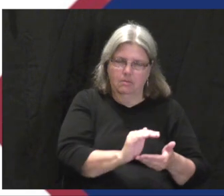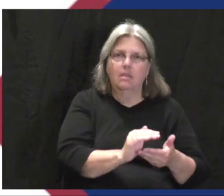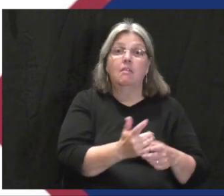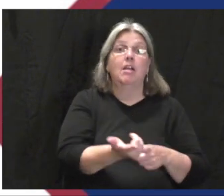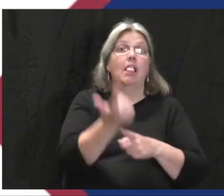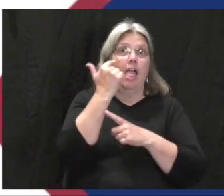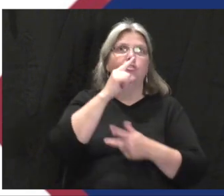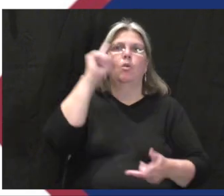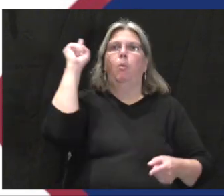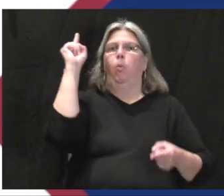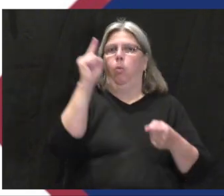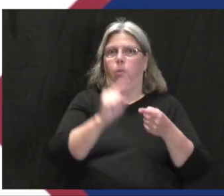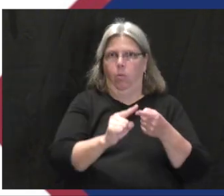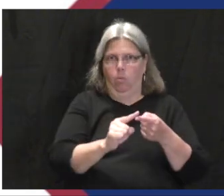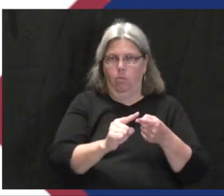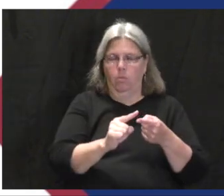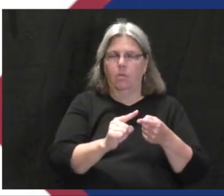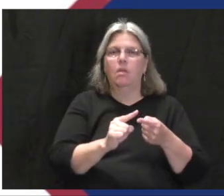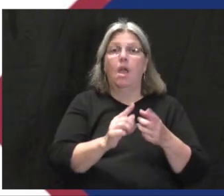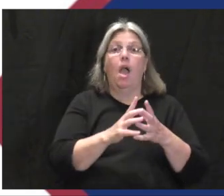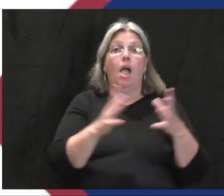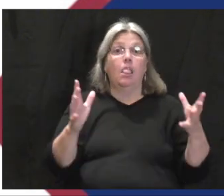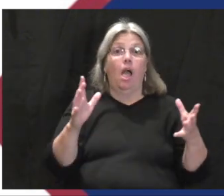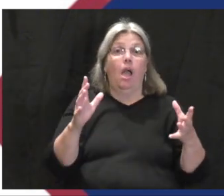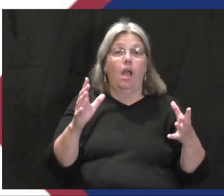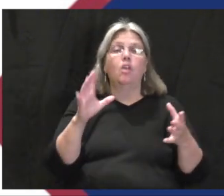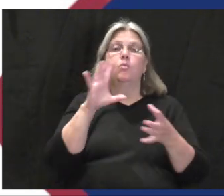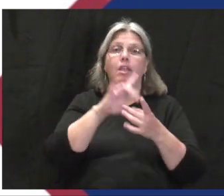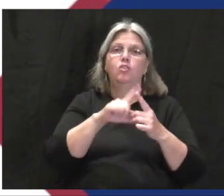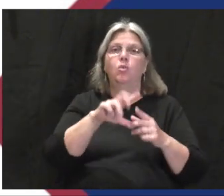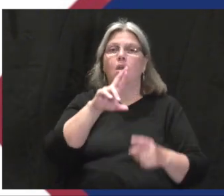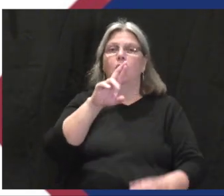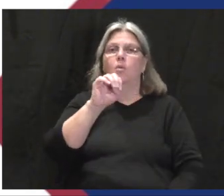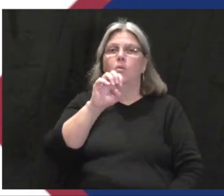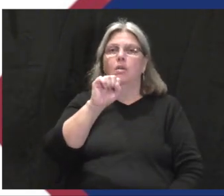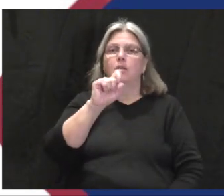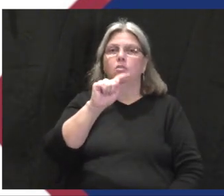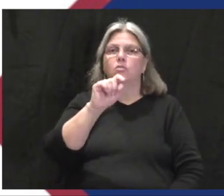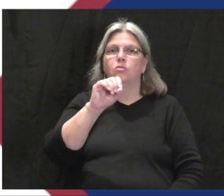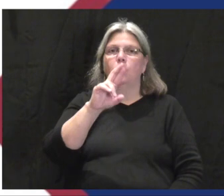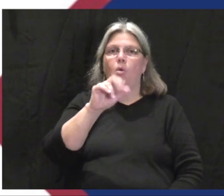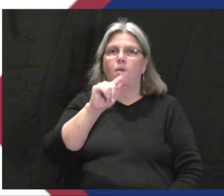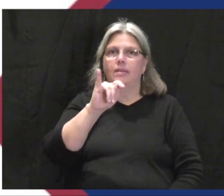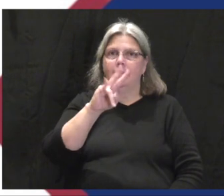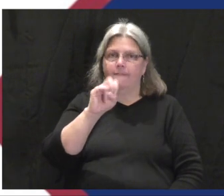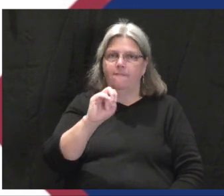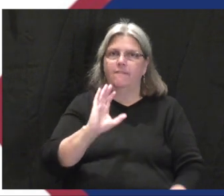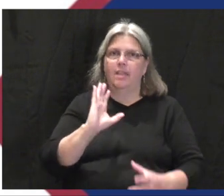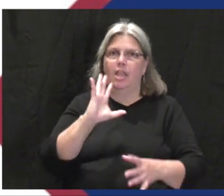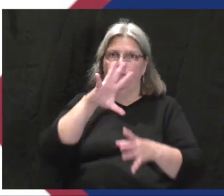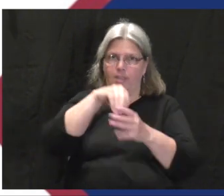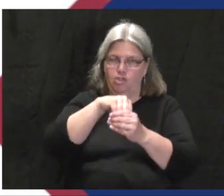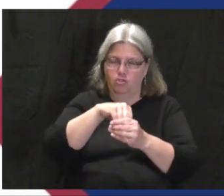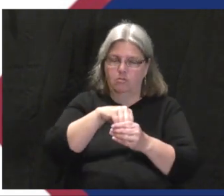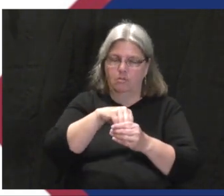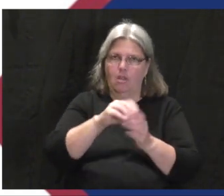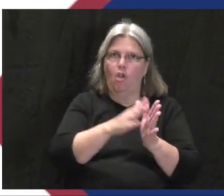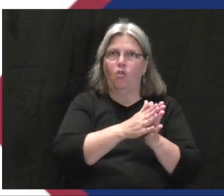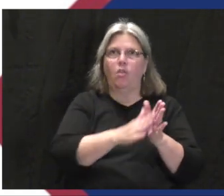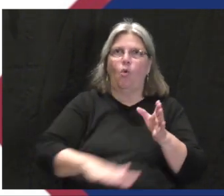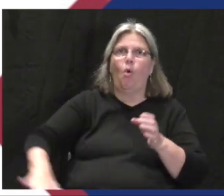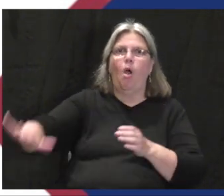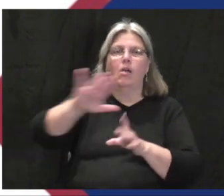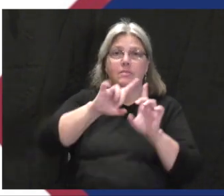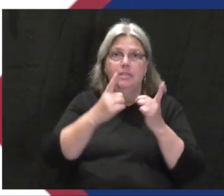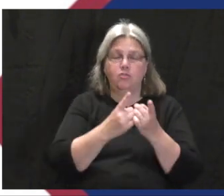to this year. A lot of that has to do with the restorative intervention that we're doing across the district. And then on the right-hand side, we're looking at